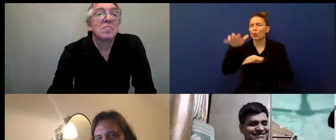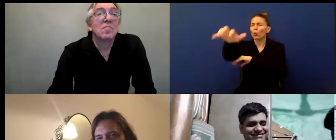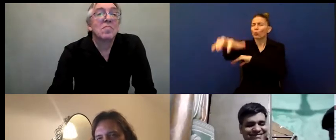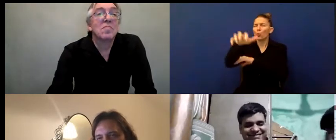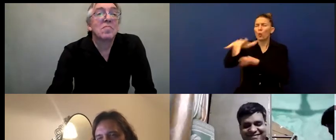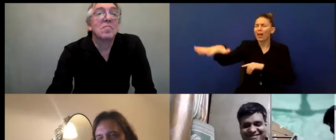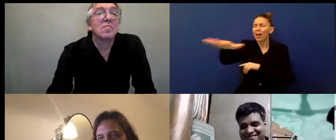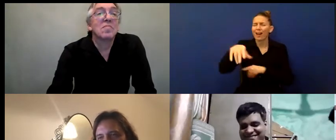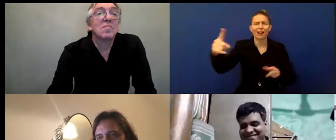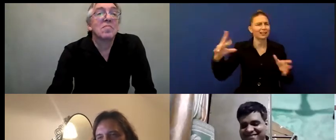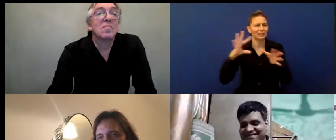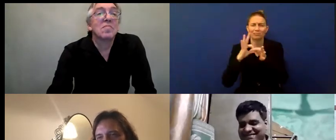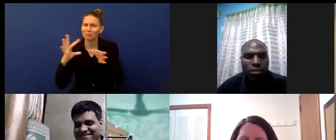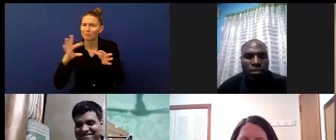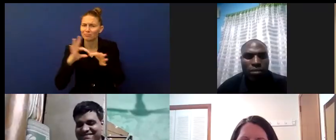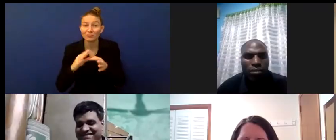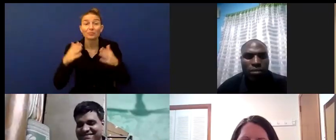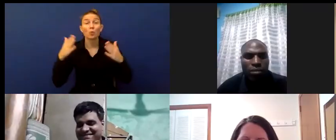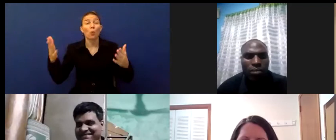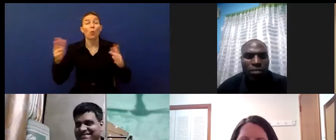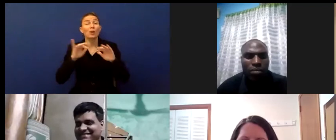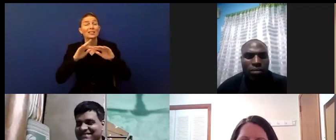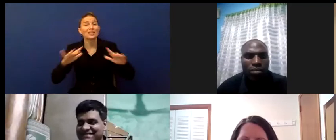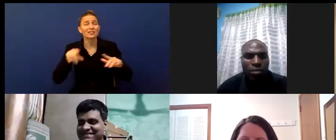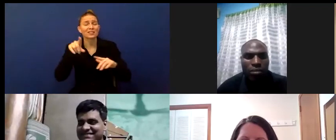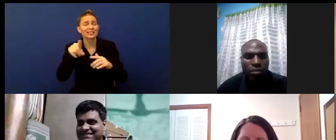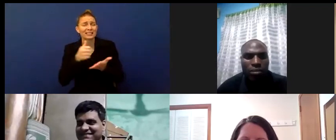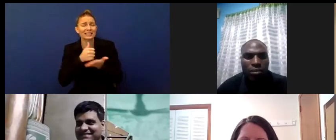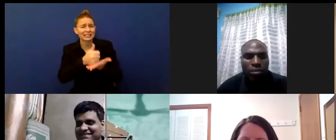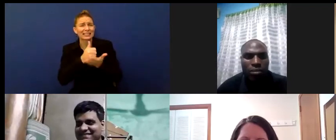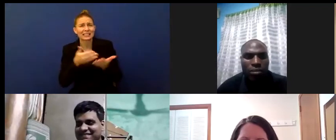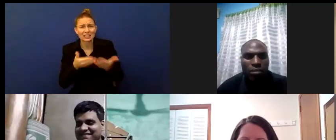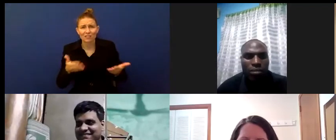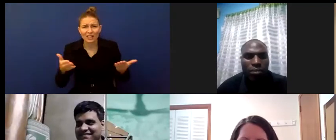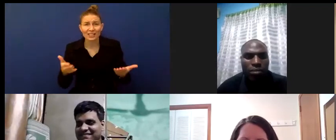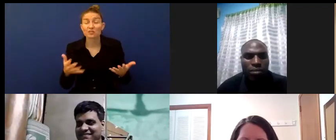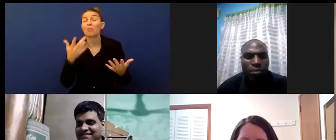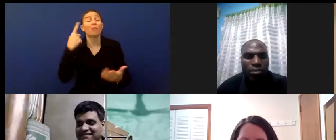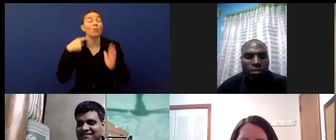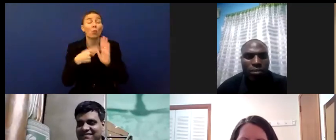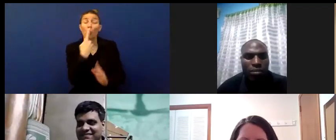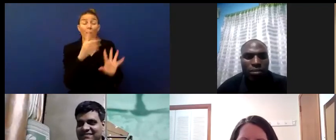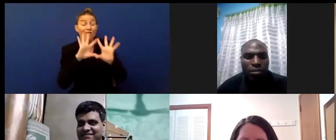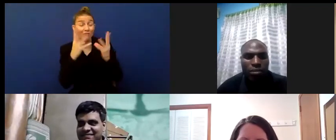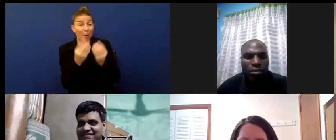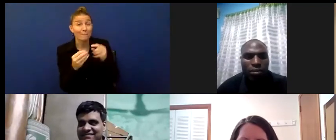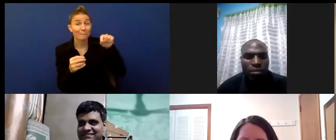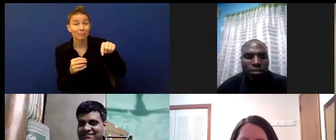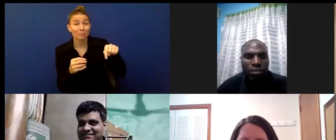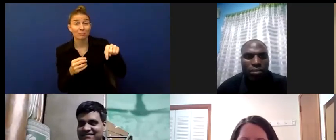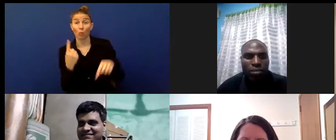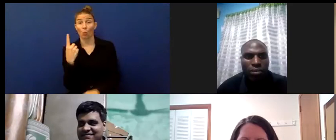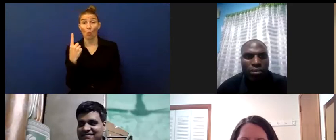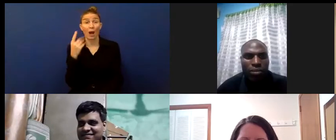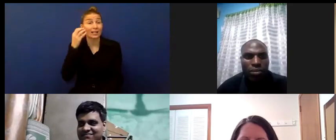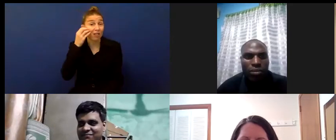of access to different assistive devices. For instance, sometimes in one family, there's just one cell phone,